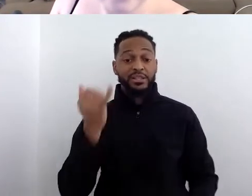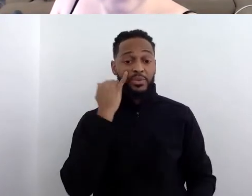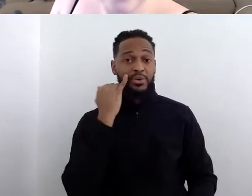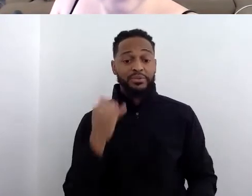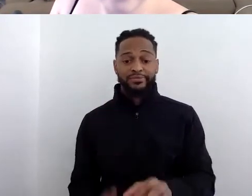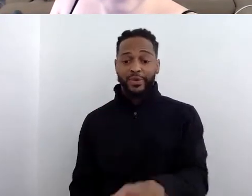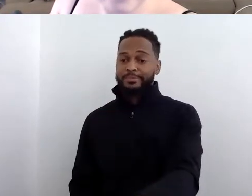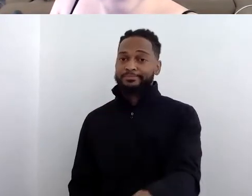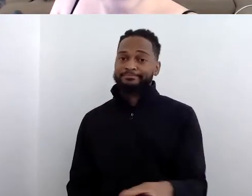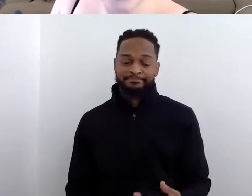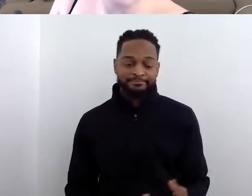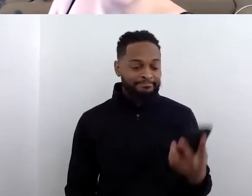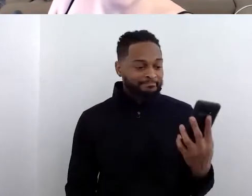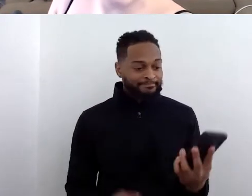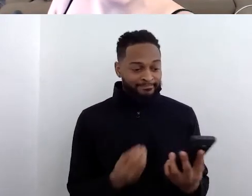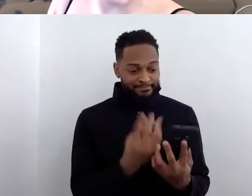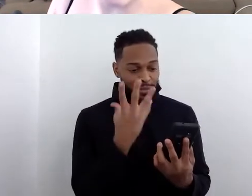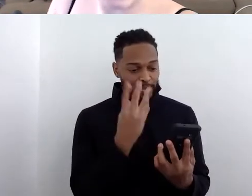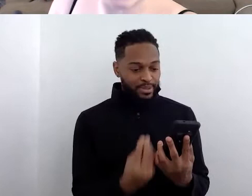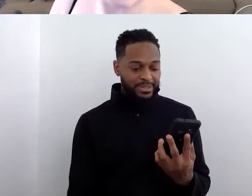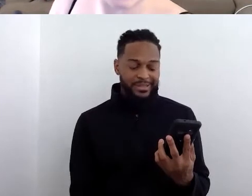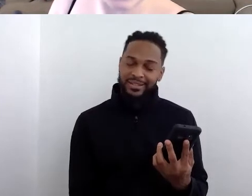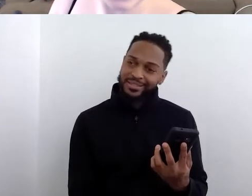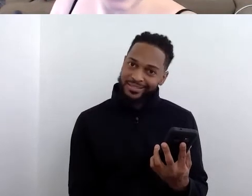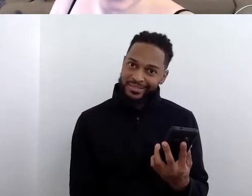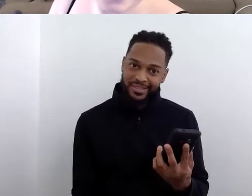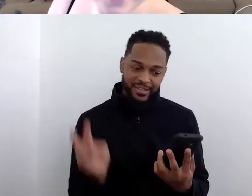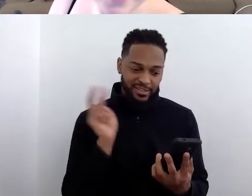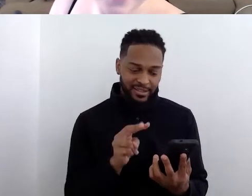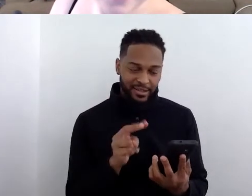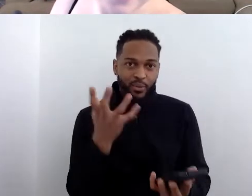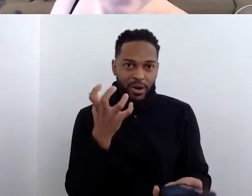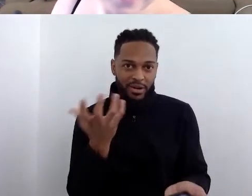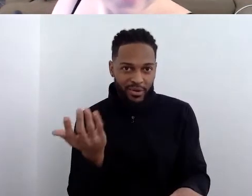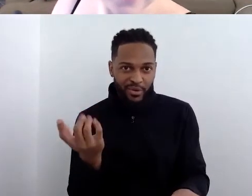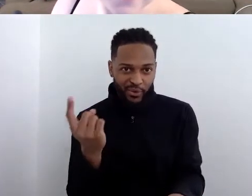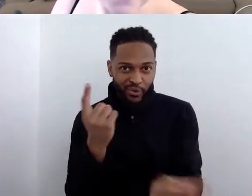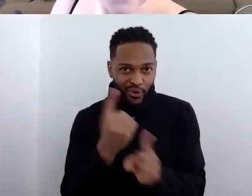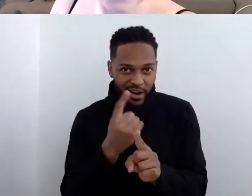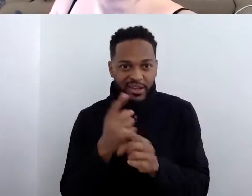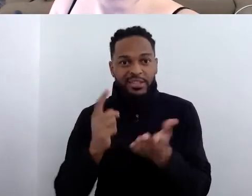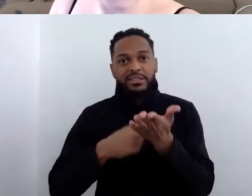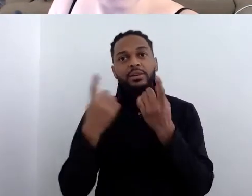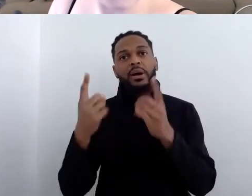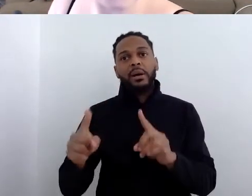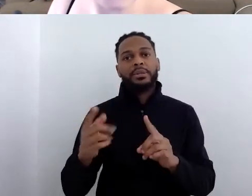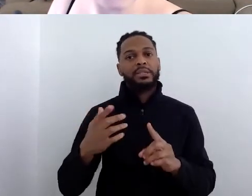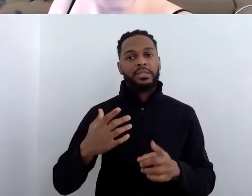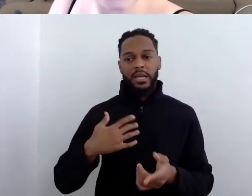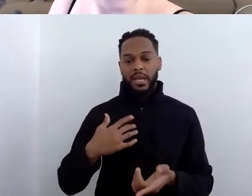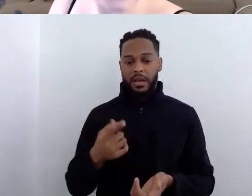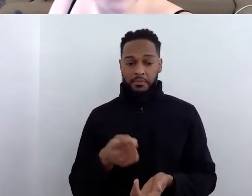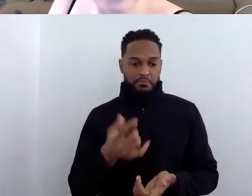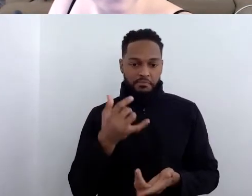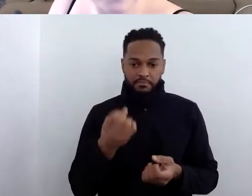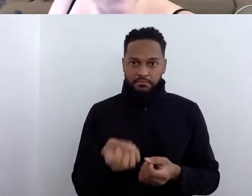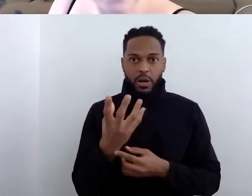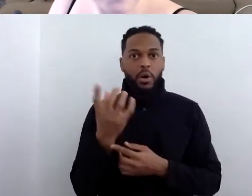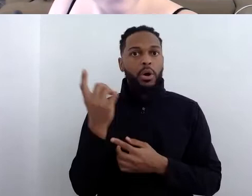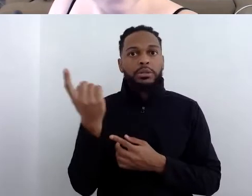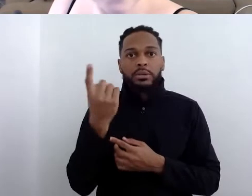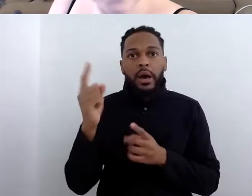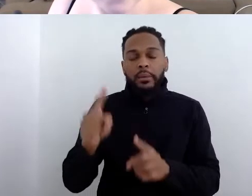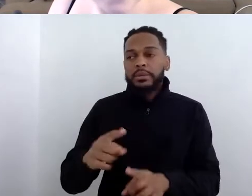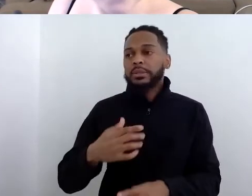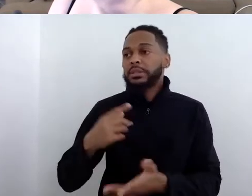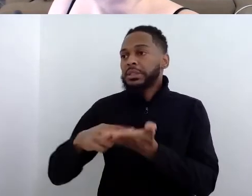sometimes it's my wife, sometimes it's something else. And that's what it is, you know? So people either have my email or they have